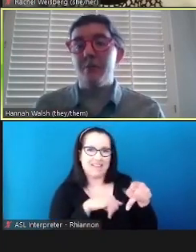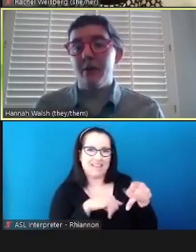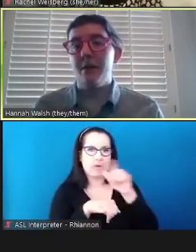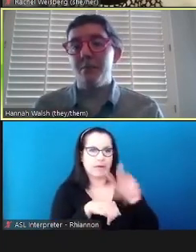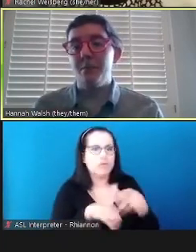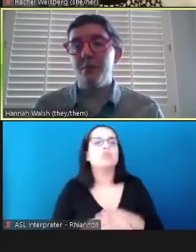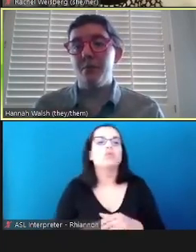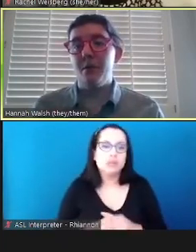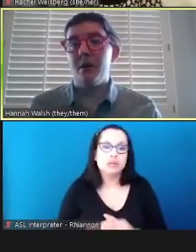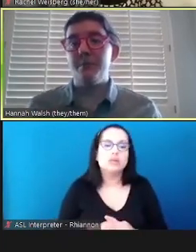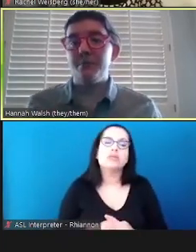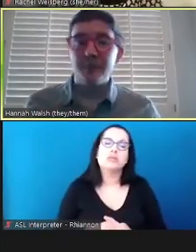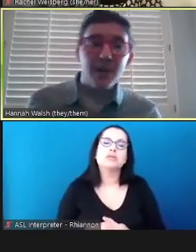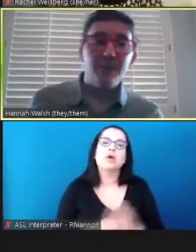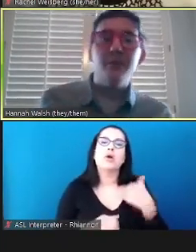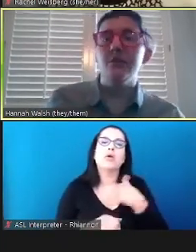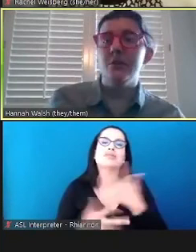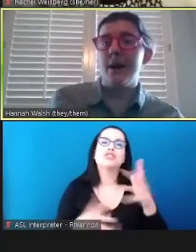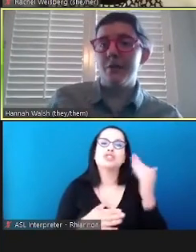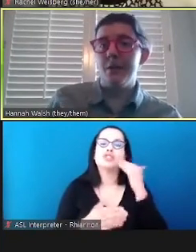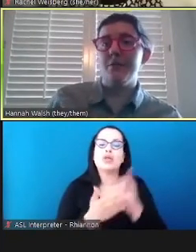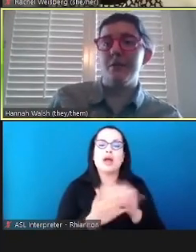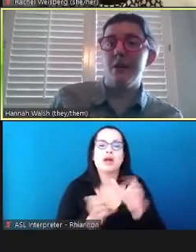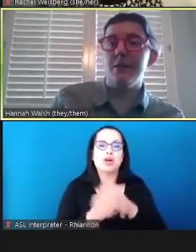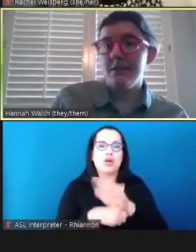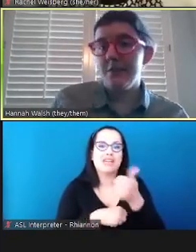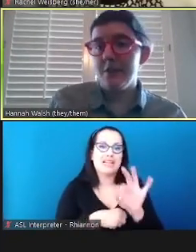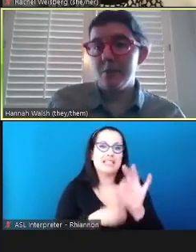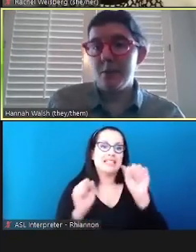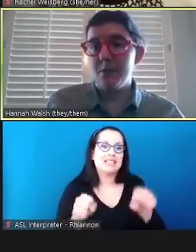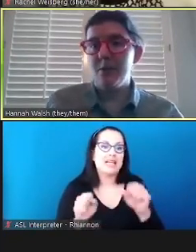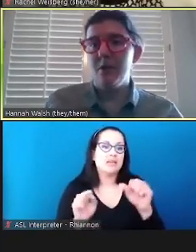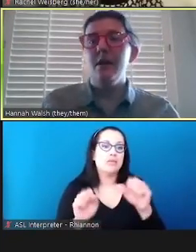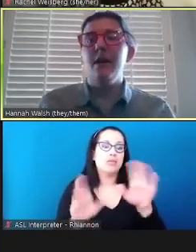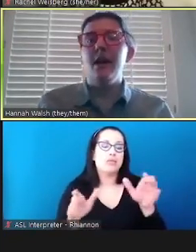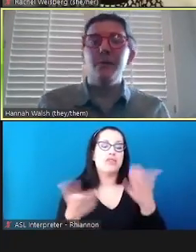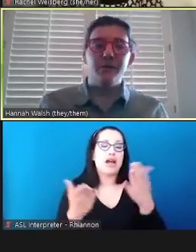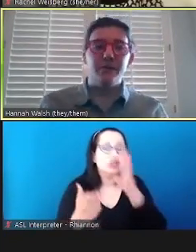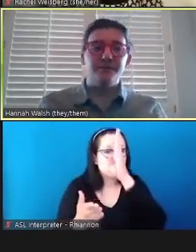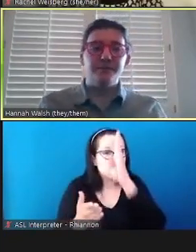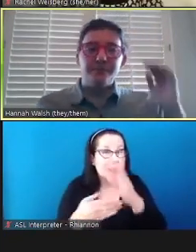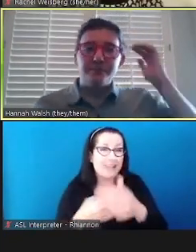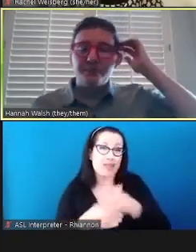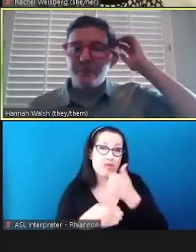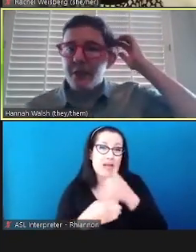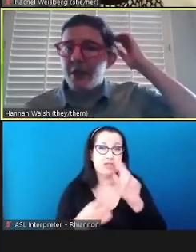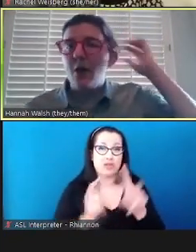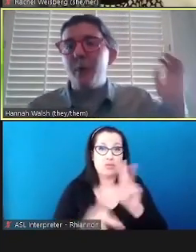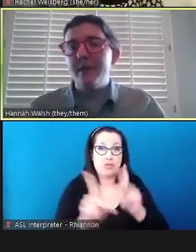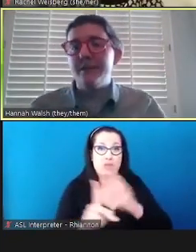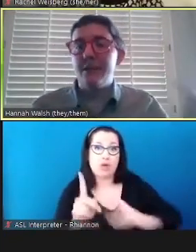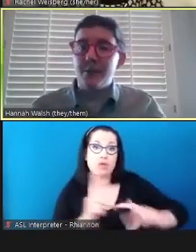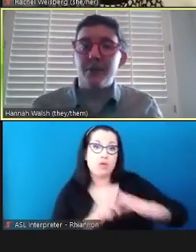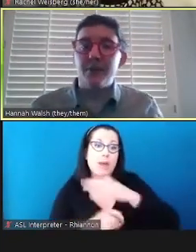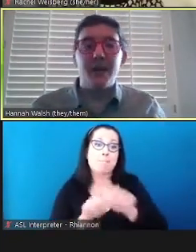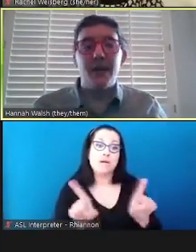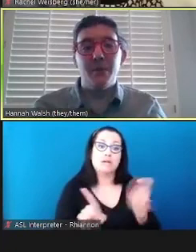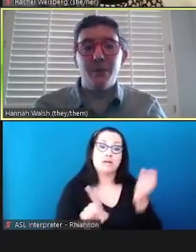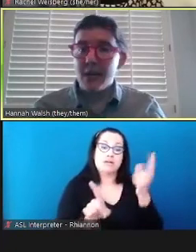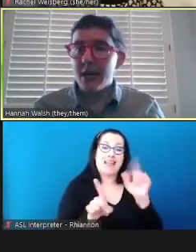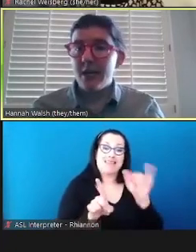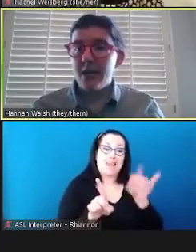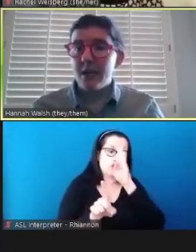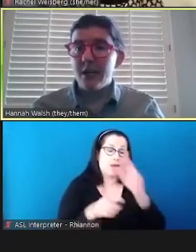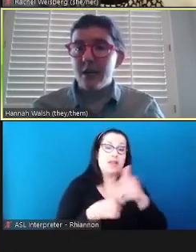can pose a direct threat to the health and safety of people. However, there are ways that direct threat can